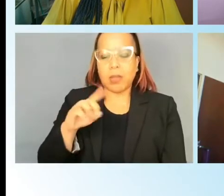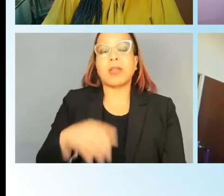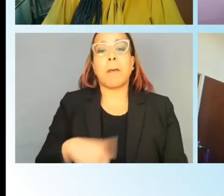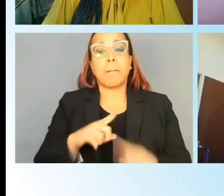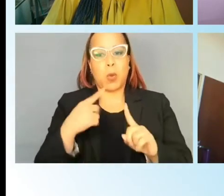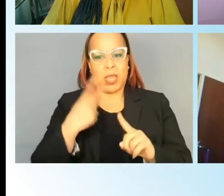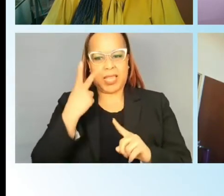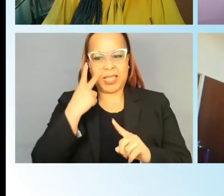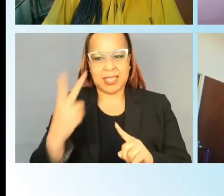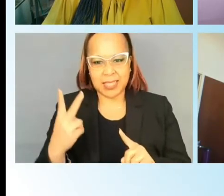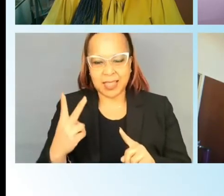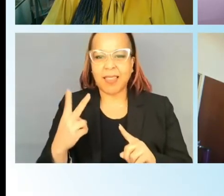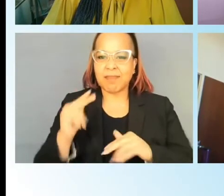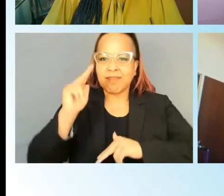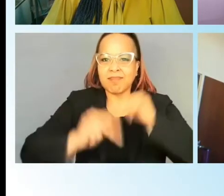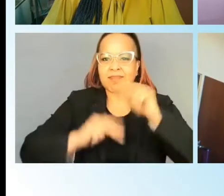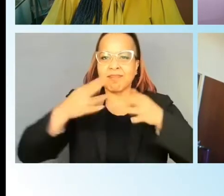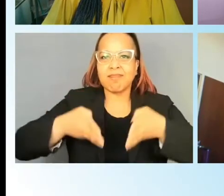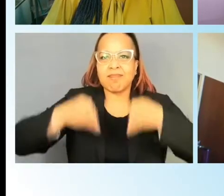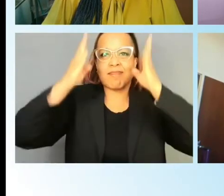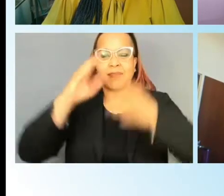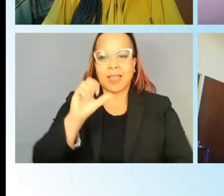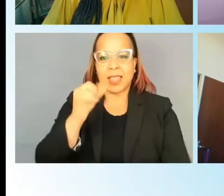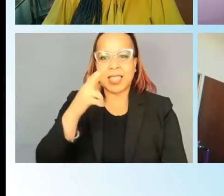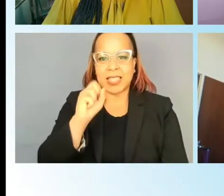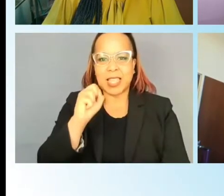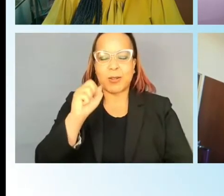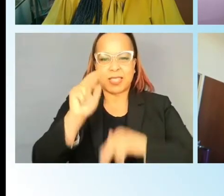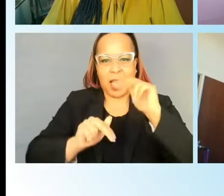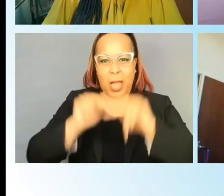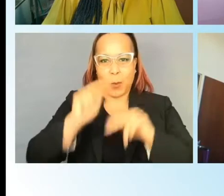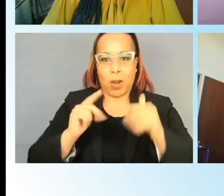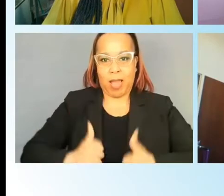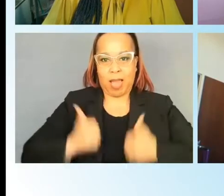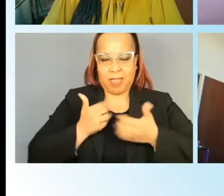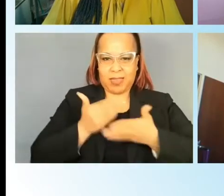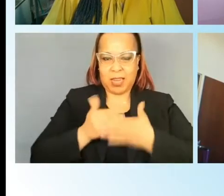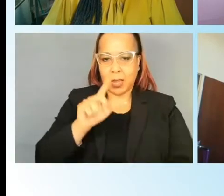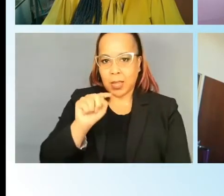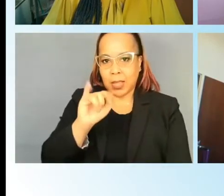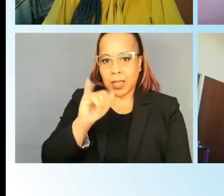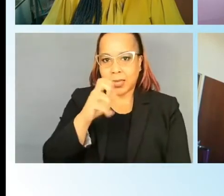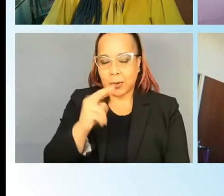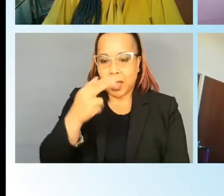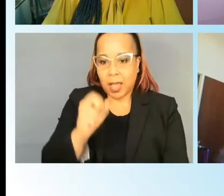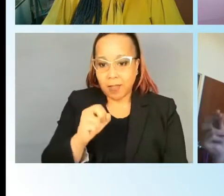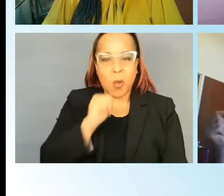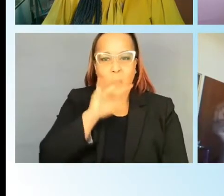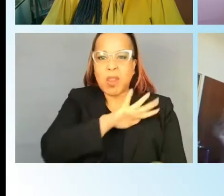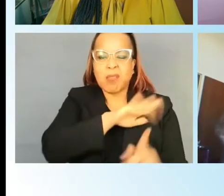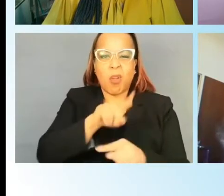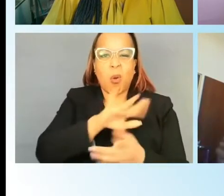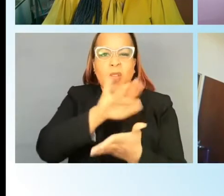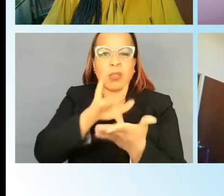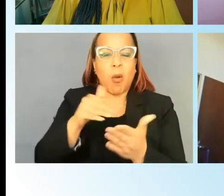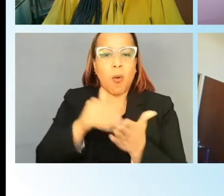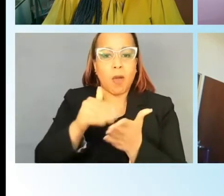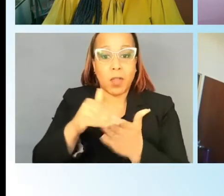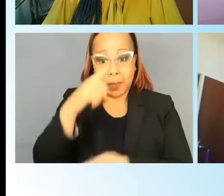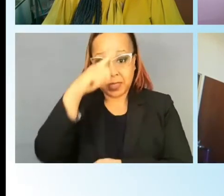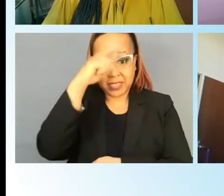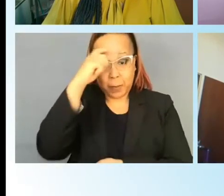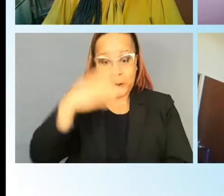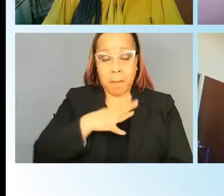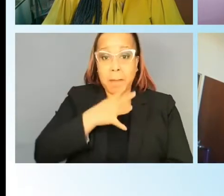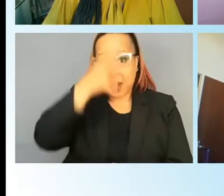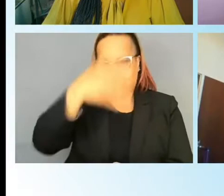Sears Tower from our street. I lived down the street from Tilden High School. And, you know, we didn't go downtown very often, but in the summers, my parents, my dad